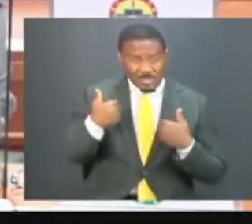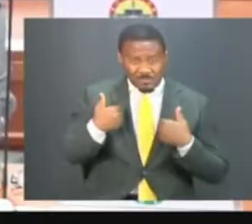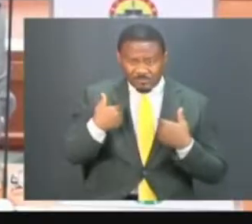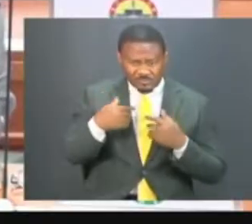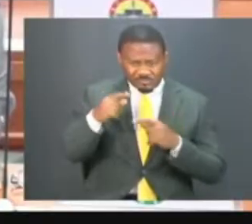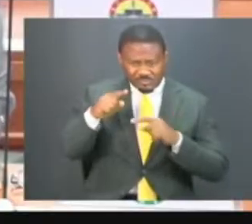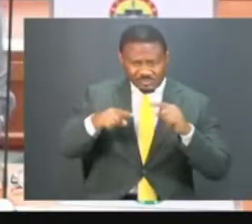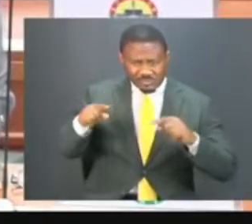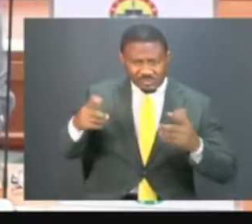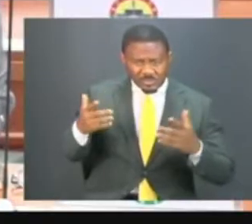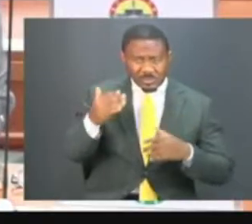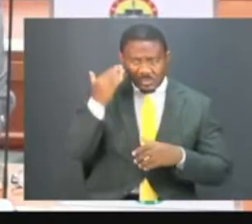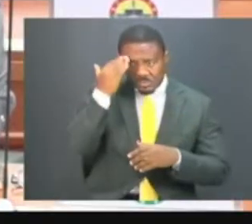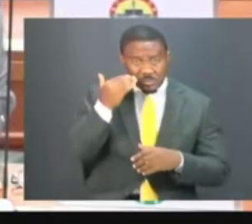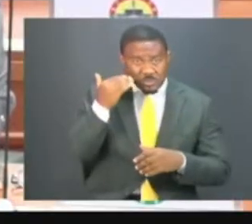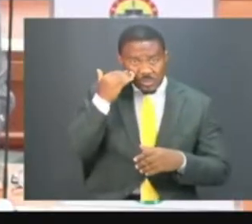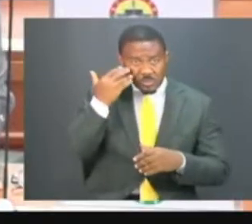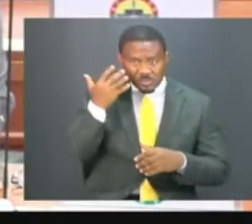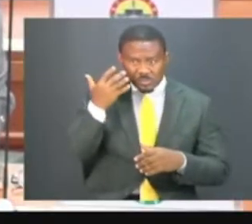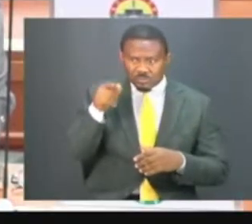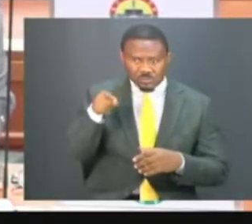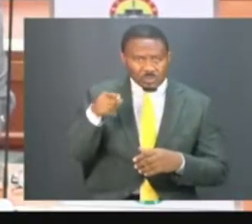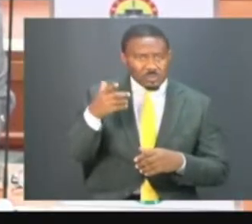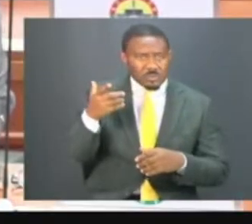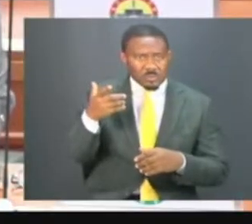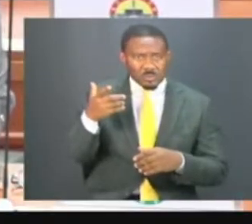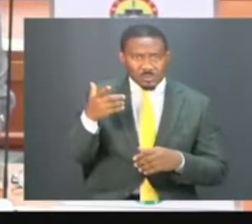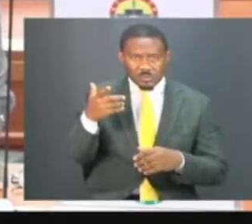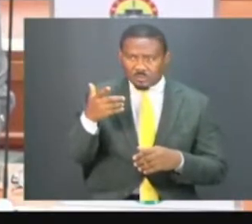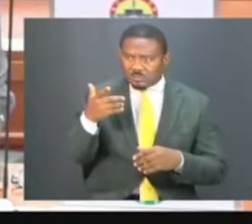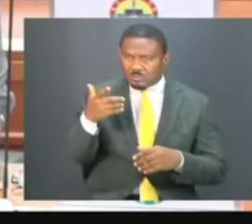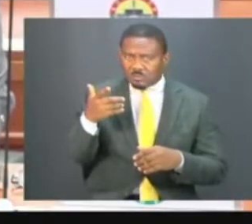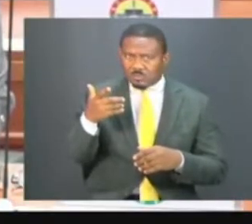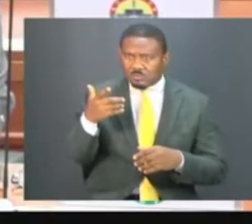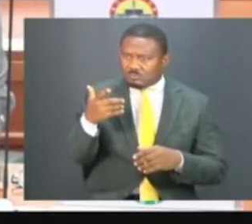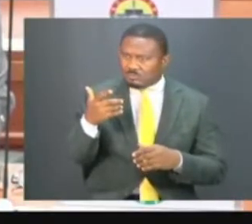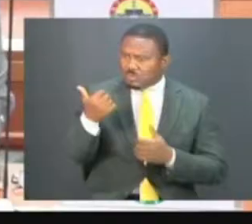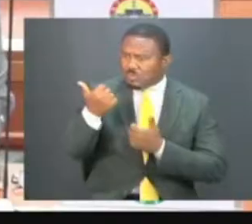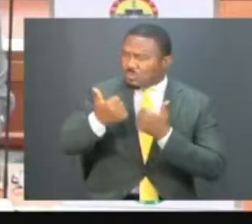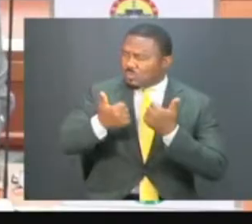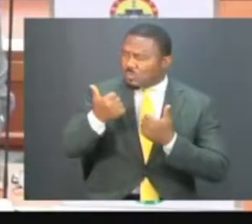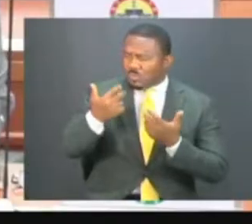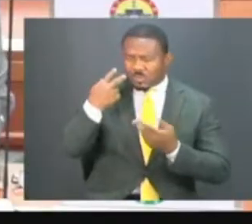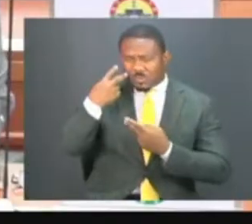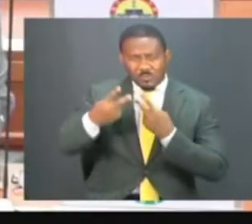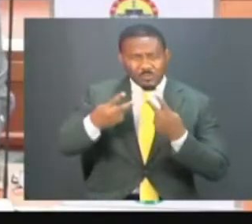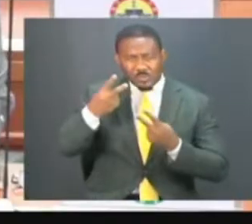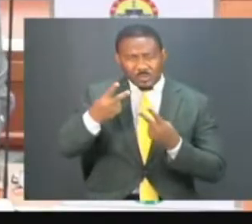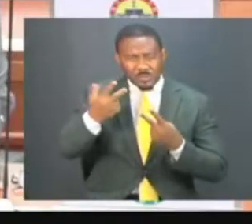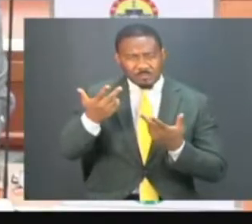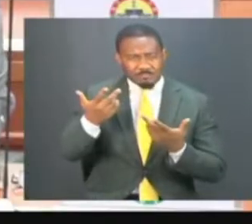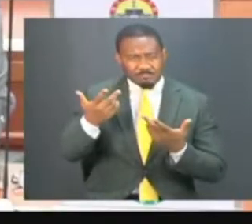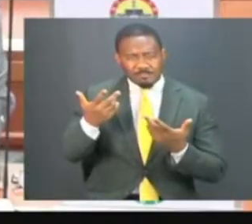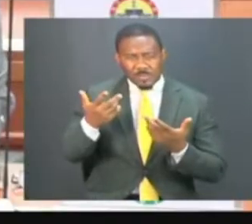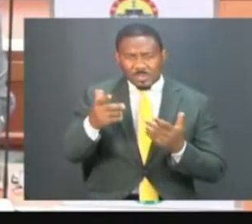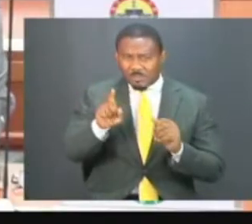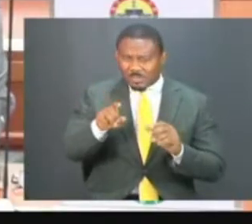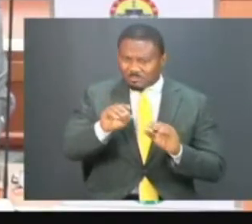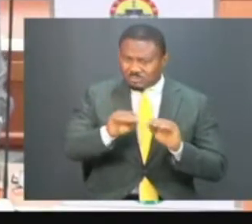of the South Korean industrial centers, as to which one that visited us, if there can be